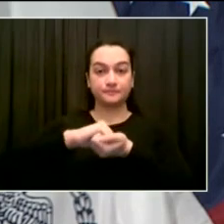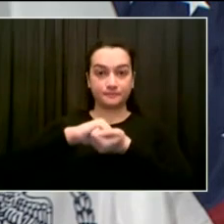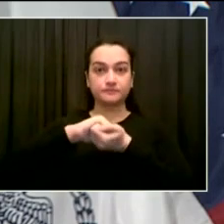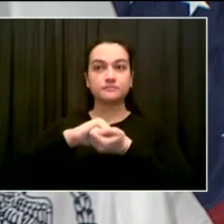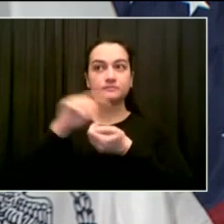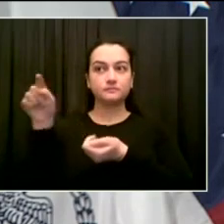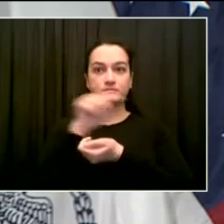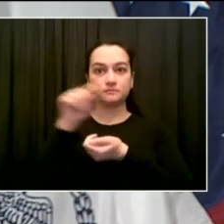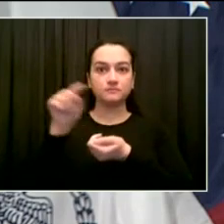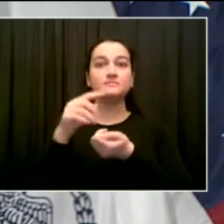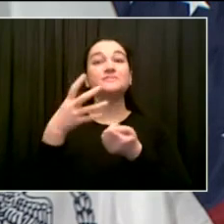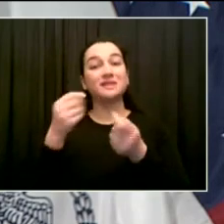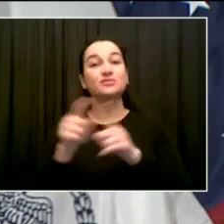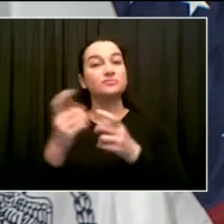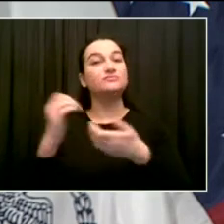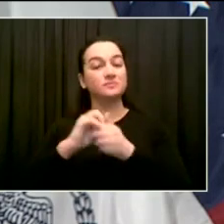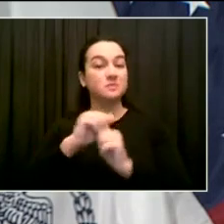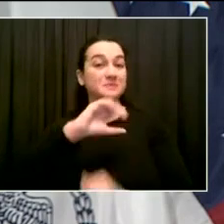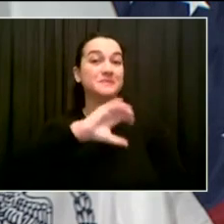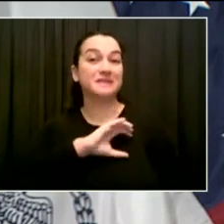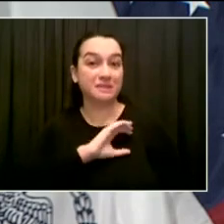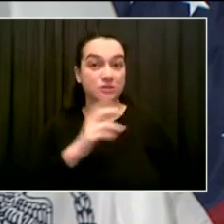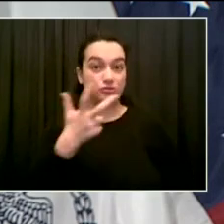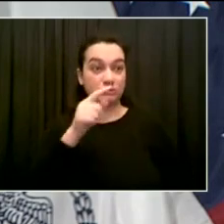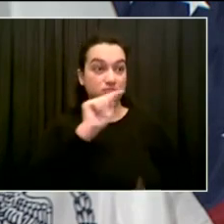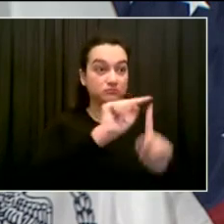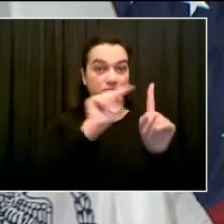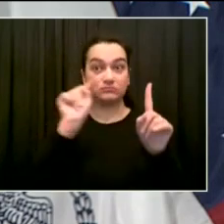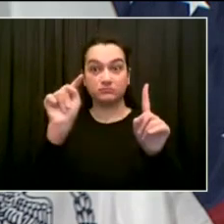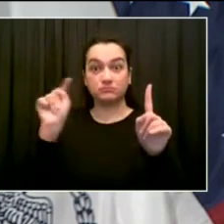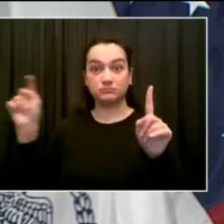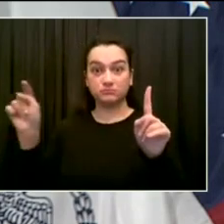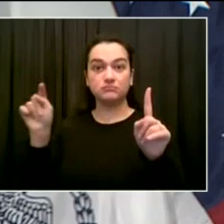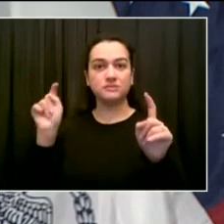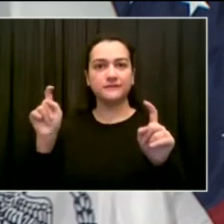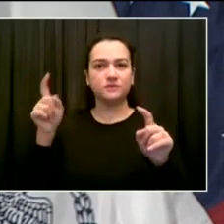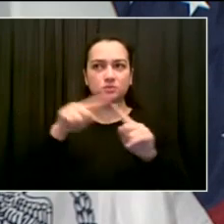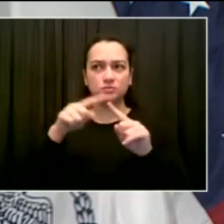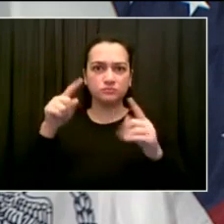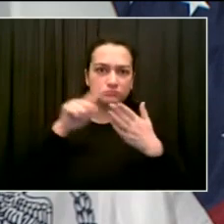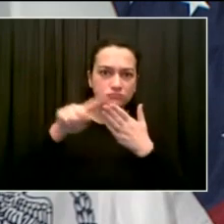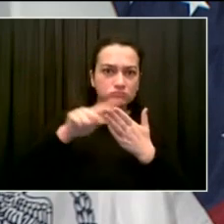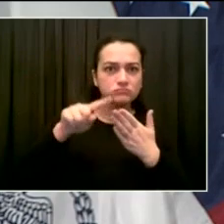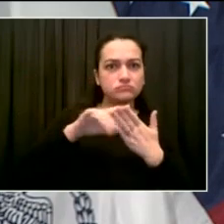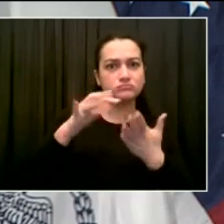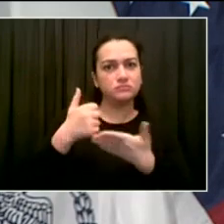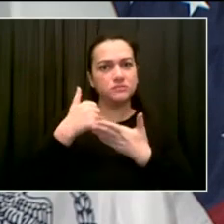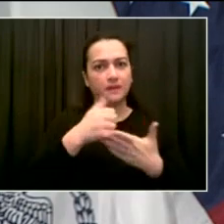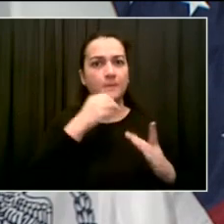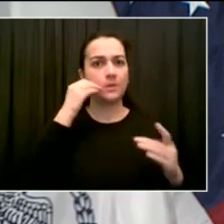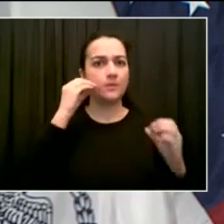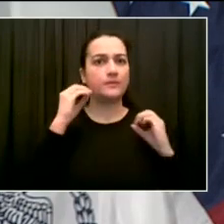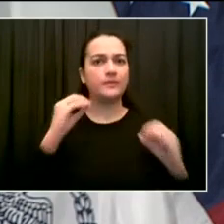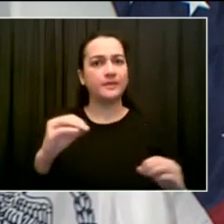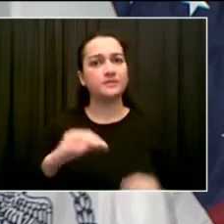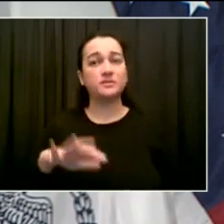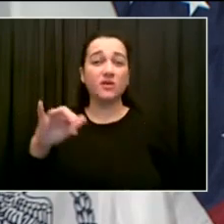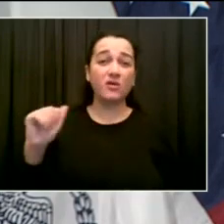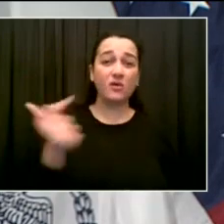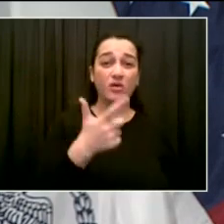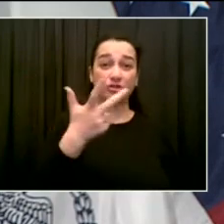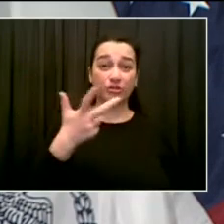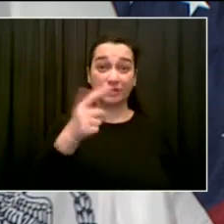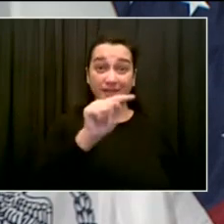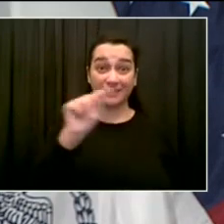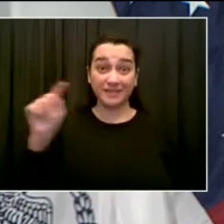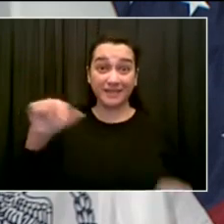work together to address these issues. And that means everything from deploying street outreach workers or mental